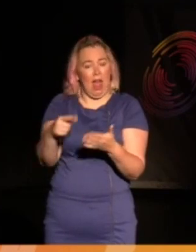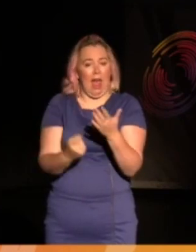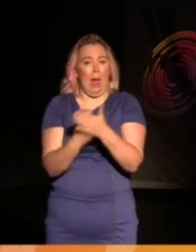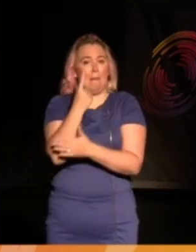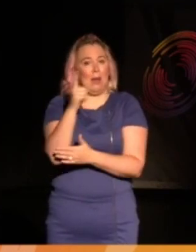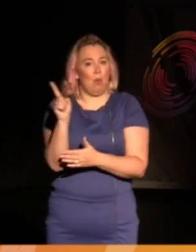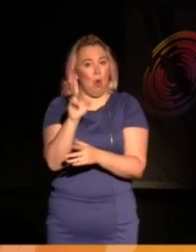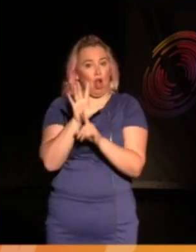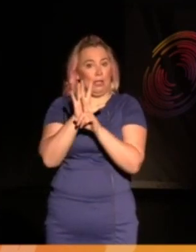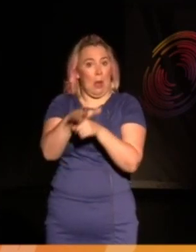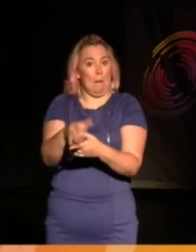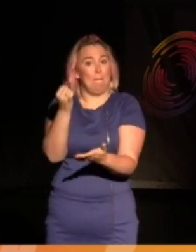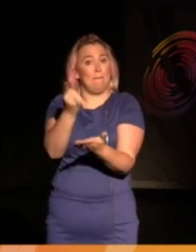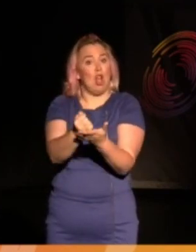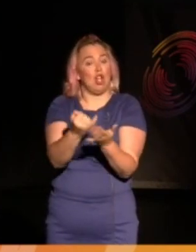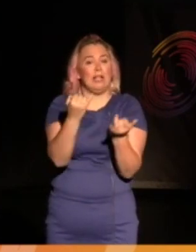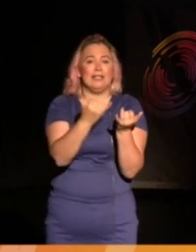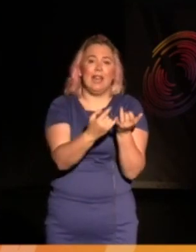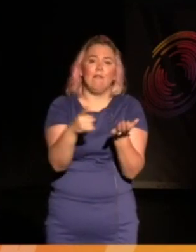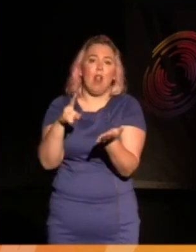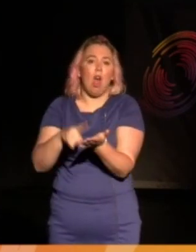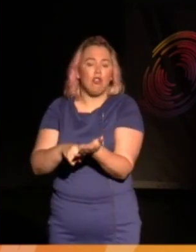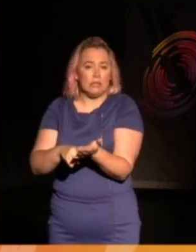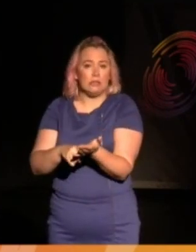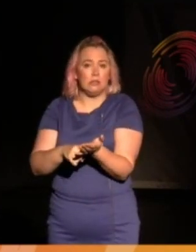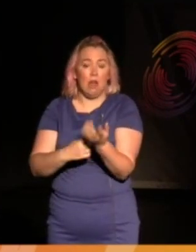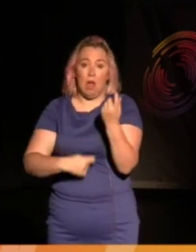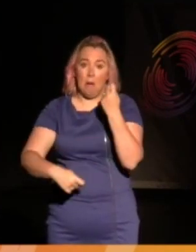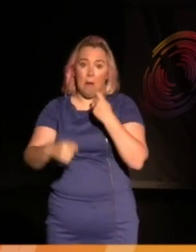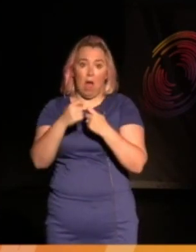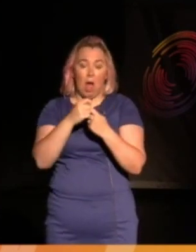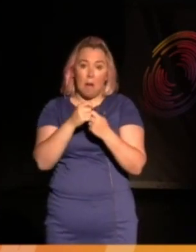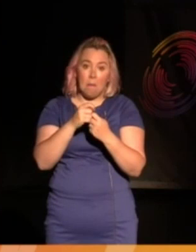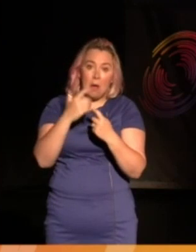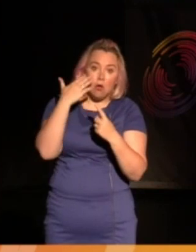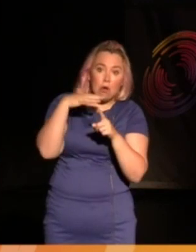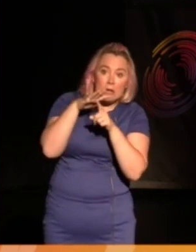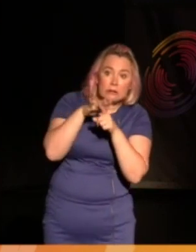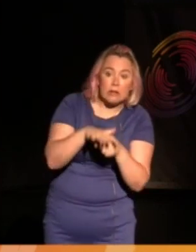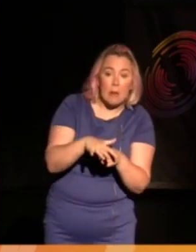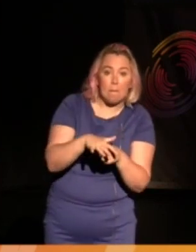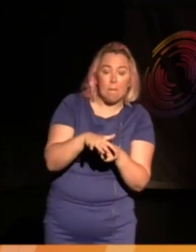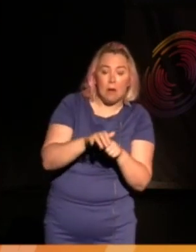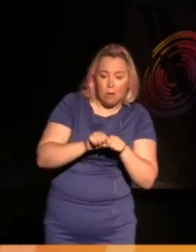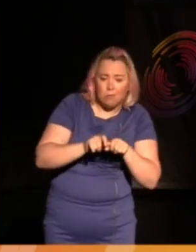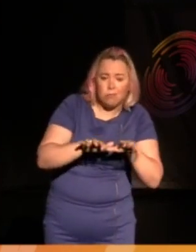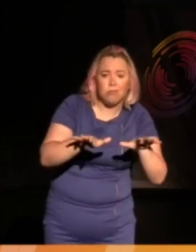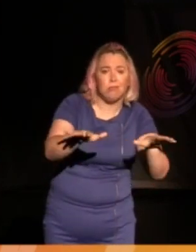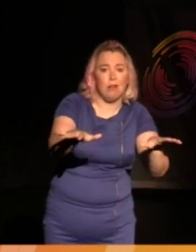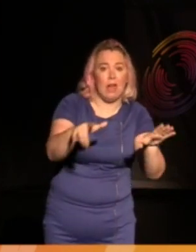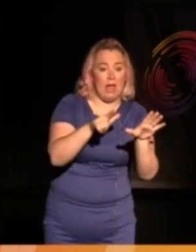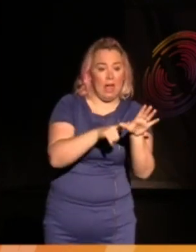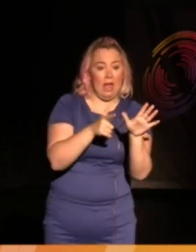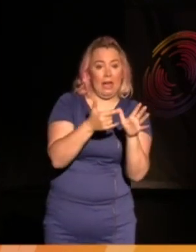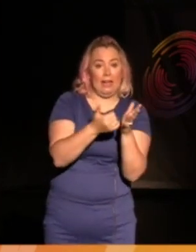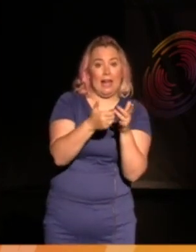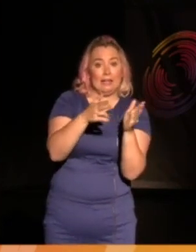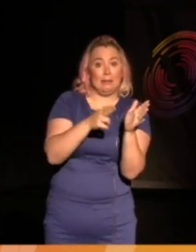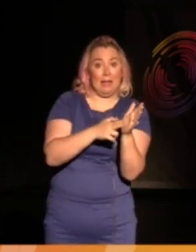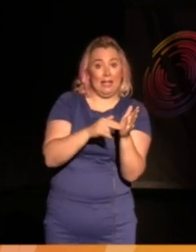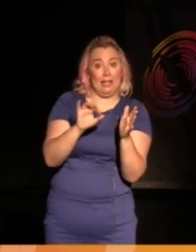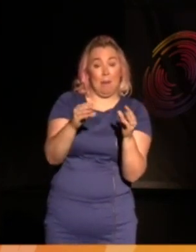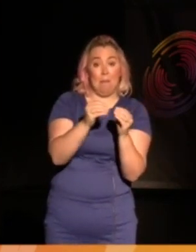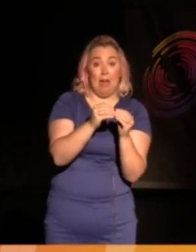Lawrence made the concept of institutional racism mainstream. That was the year that Yasmin Alibhai-Brown's column appeared